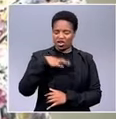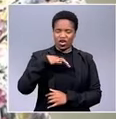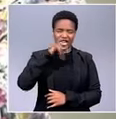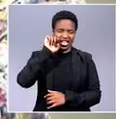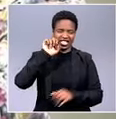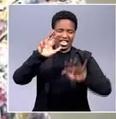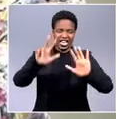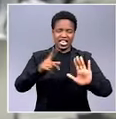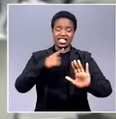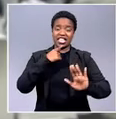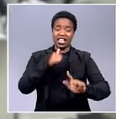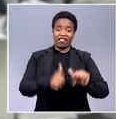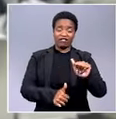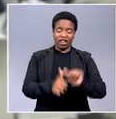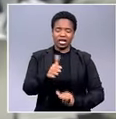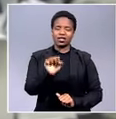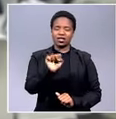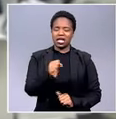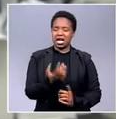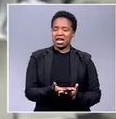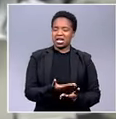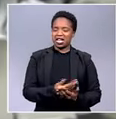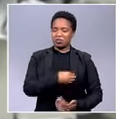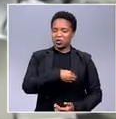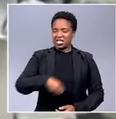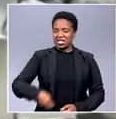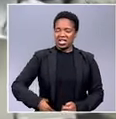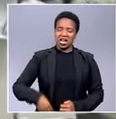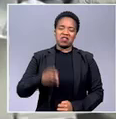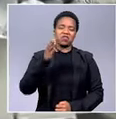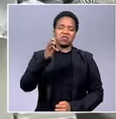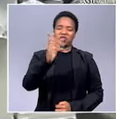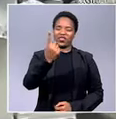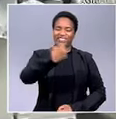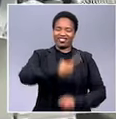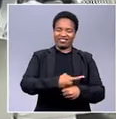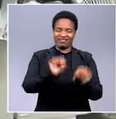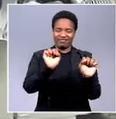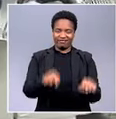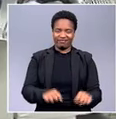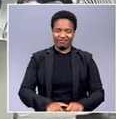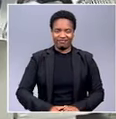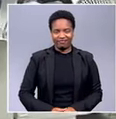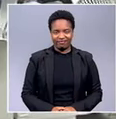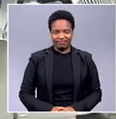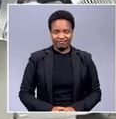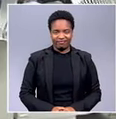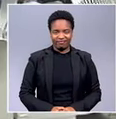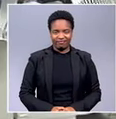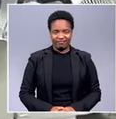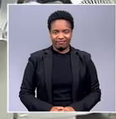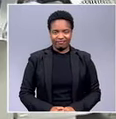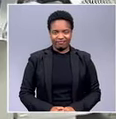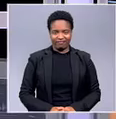says this is the first step towards her destiny as the future president of South Africa.